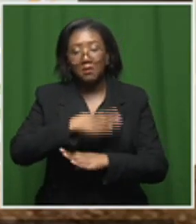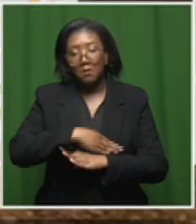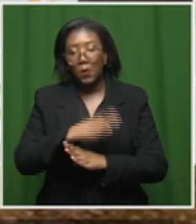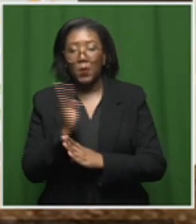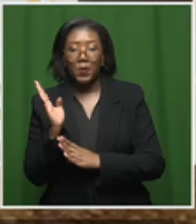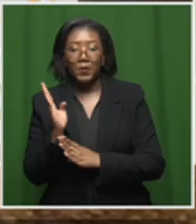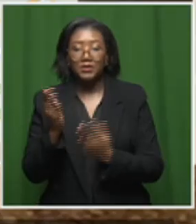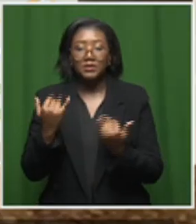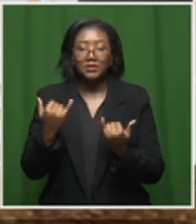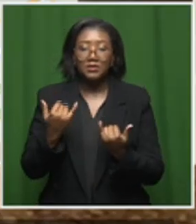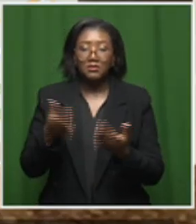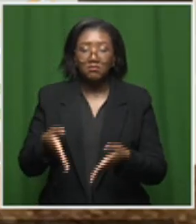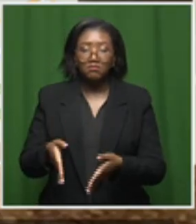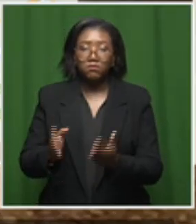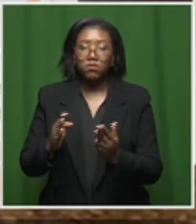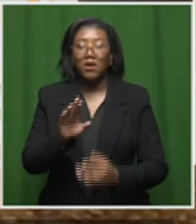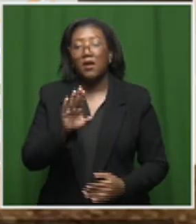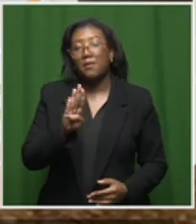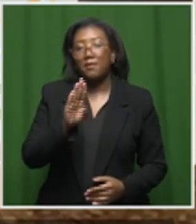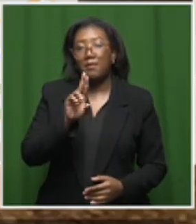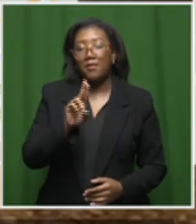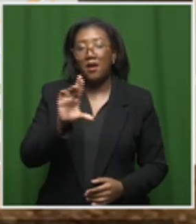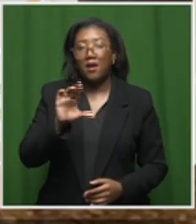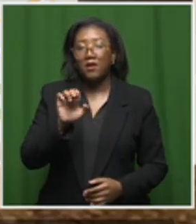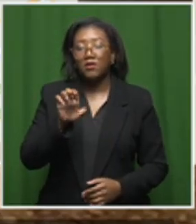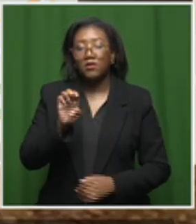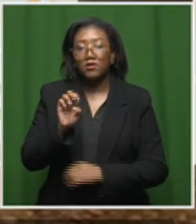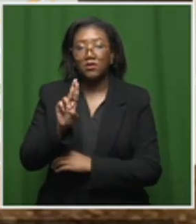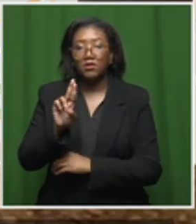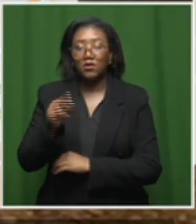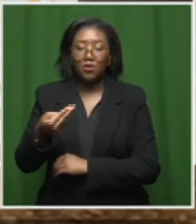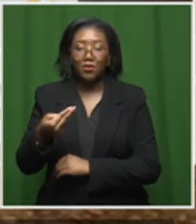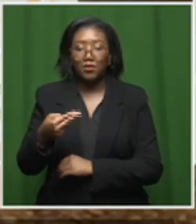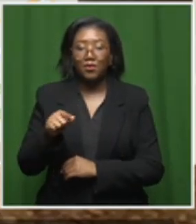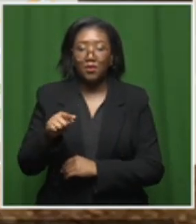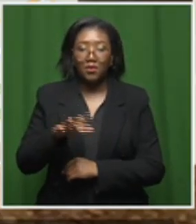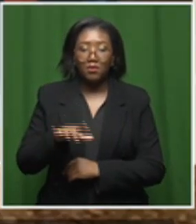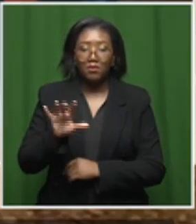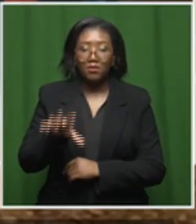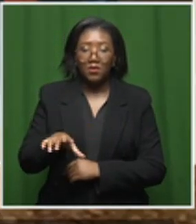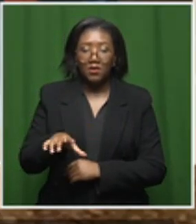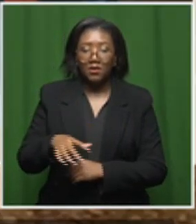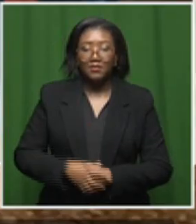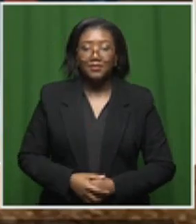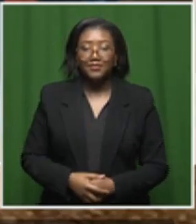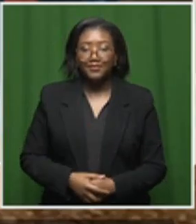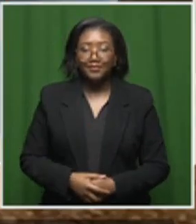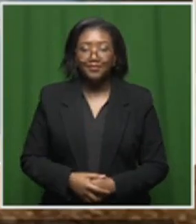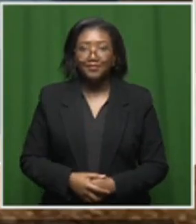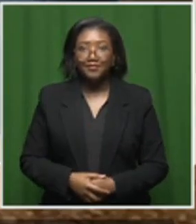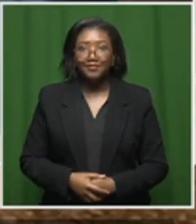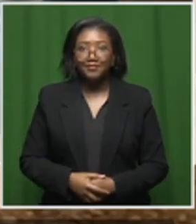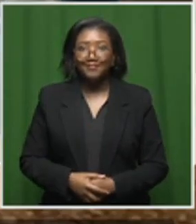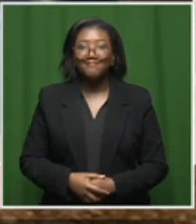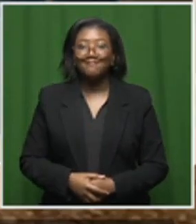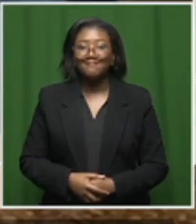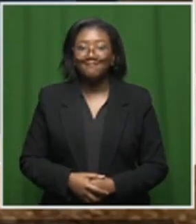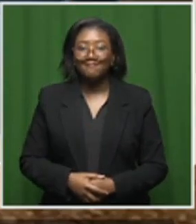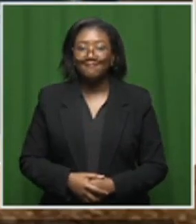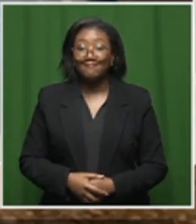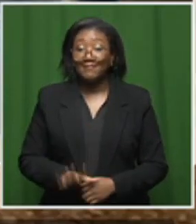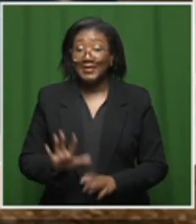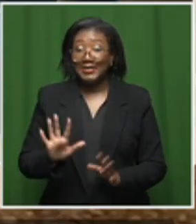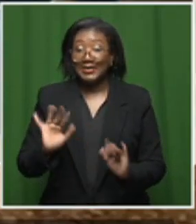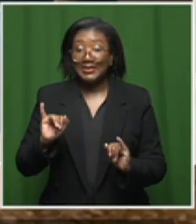Galuli's through to Buccleuch, make sure you're factoring some proper queue time, or you're looking at alternative routes to get through it. Here's a situation